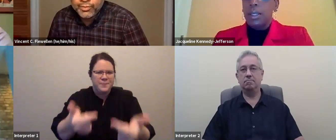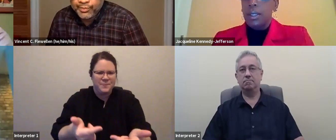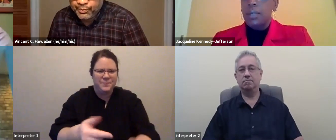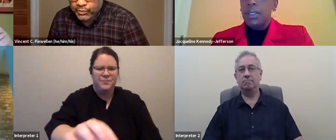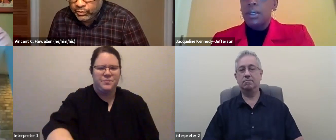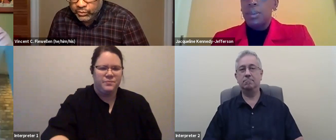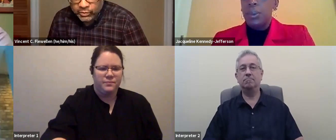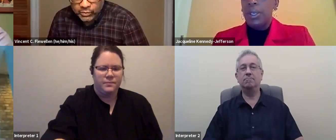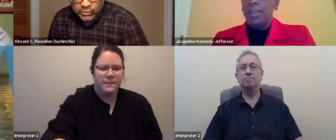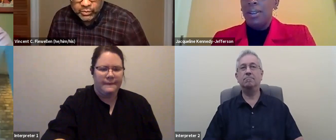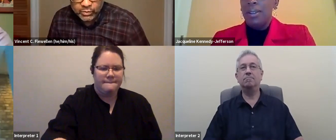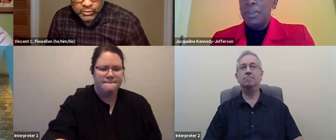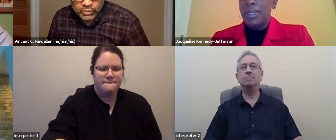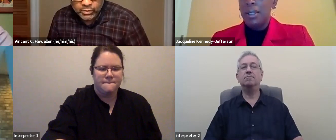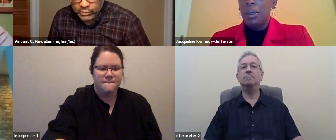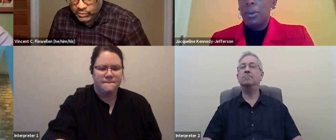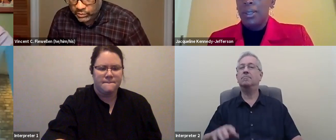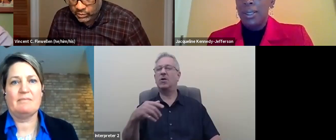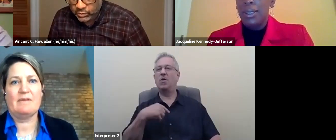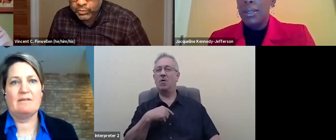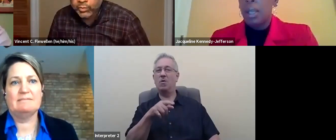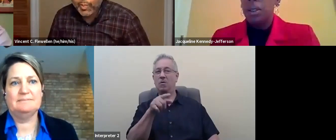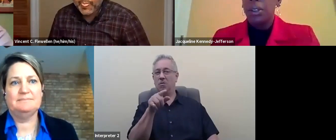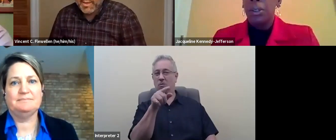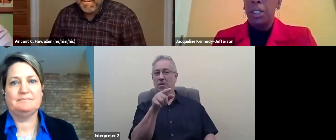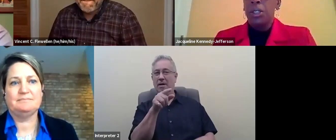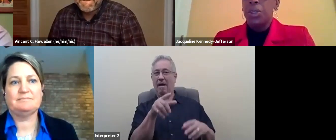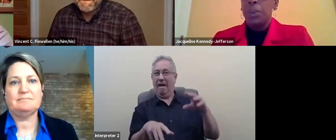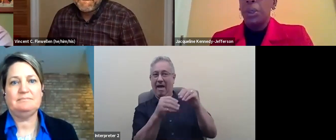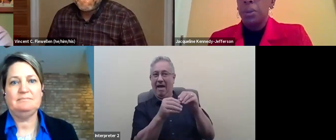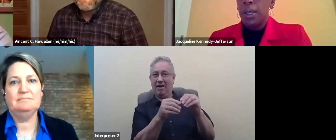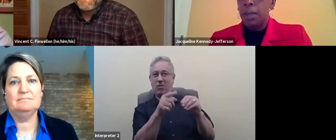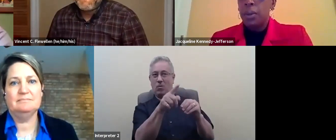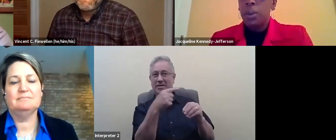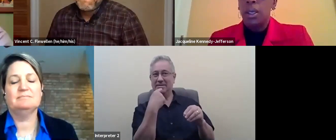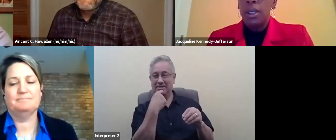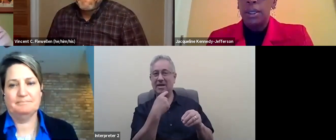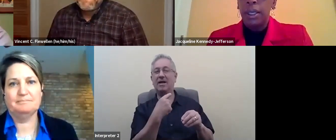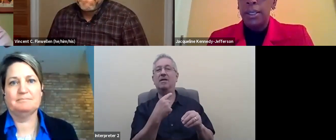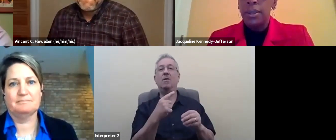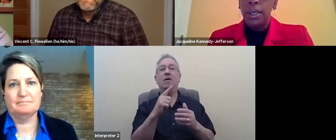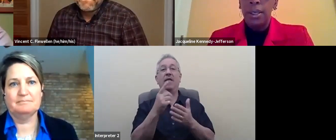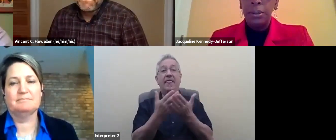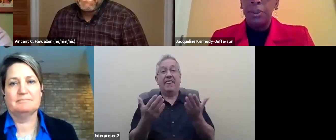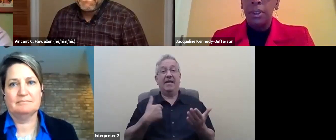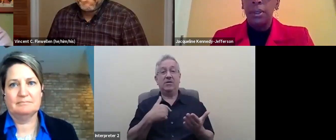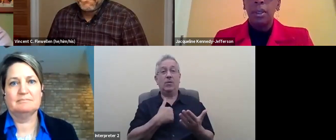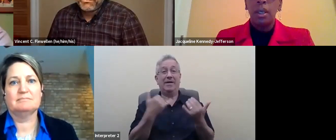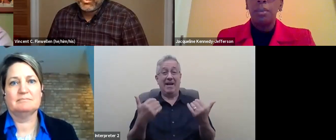And I think to add to Vincent's point, the stake in the ground is all of the current issues that we currently have going on, and